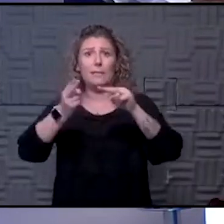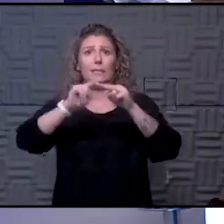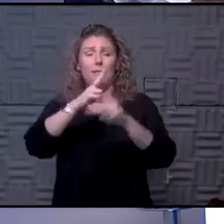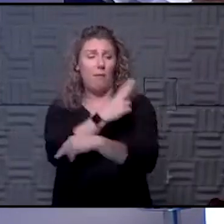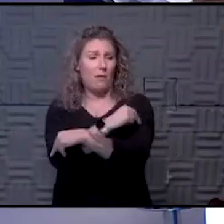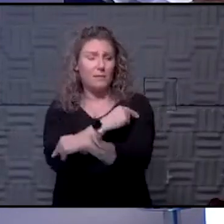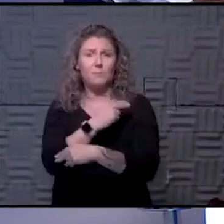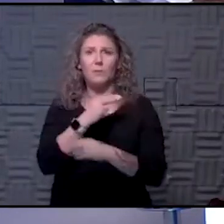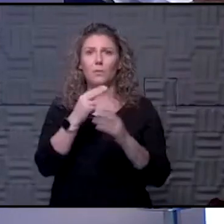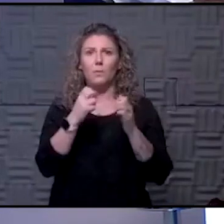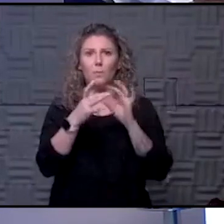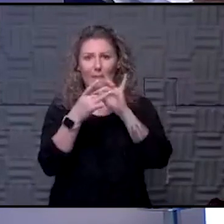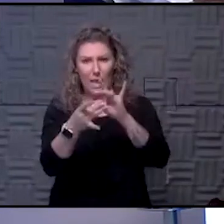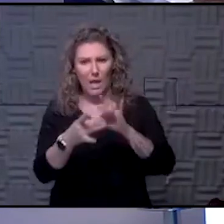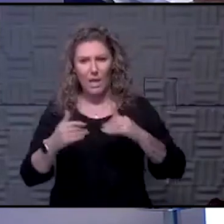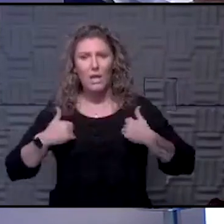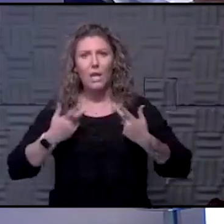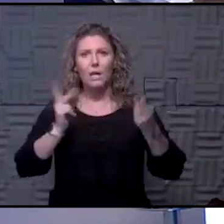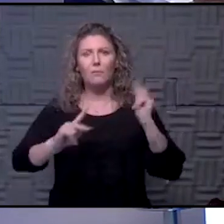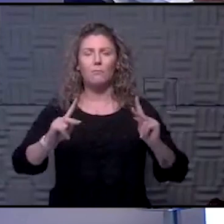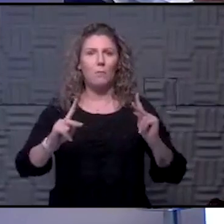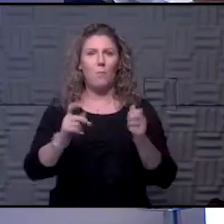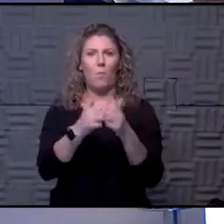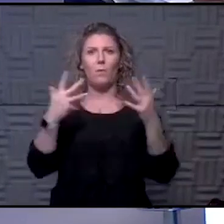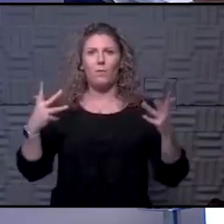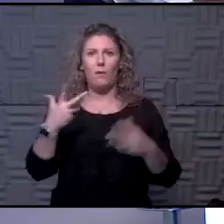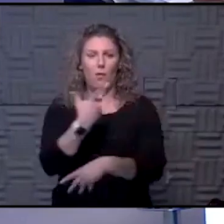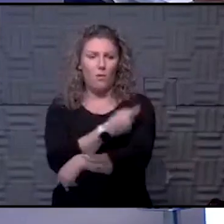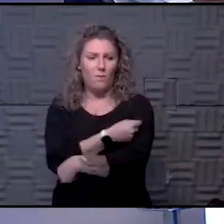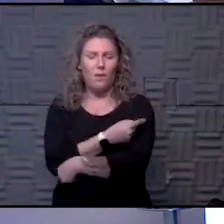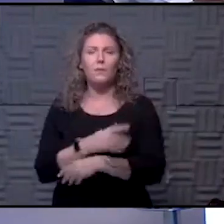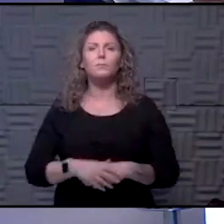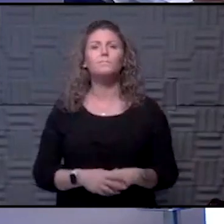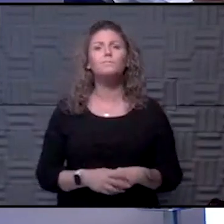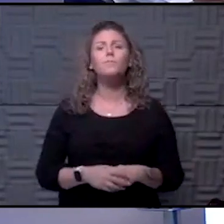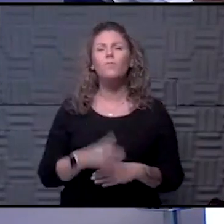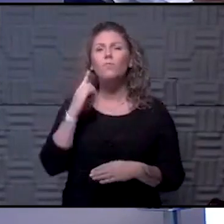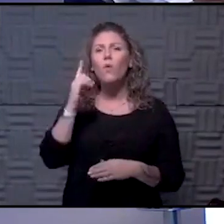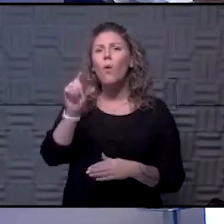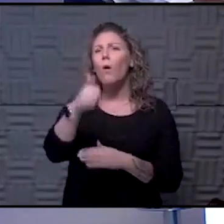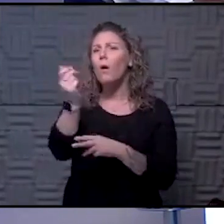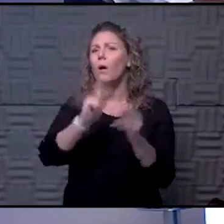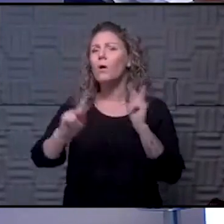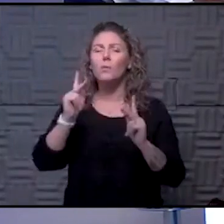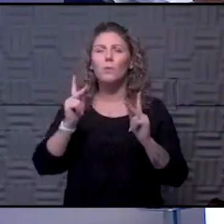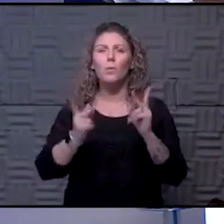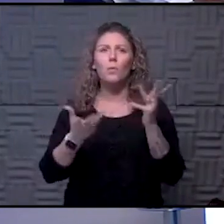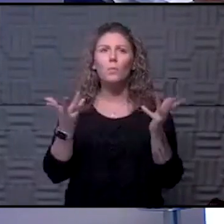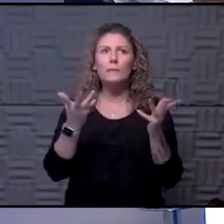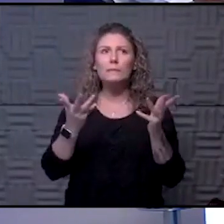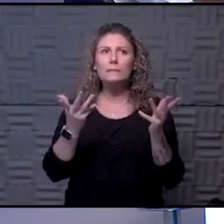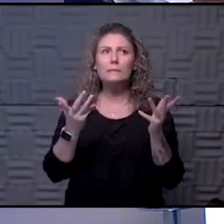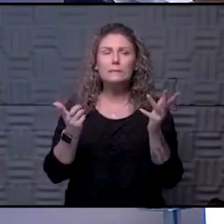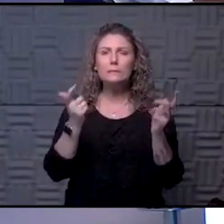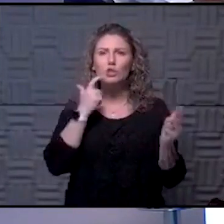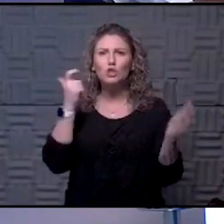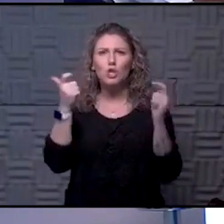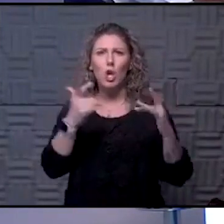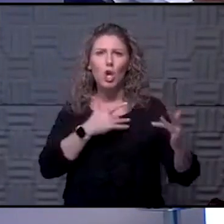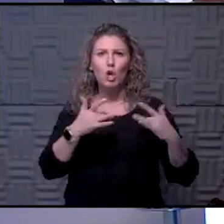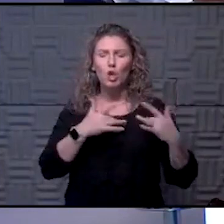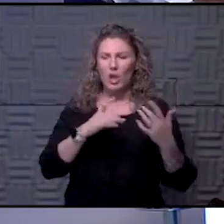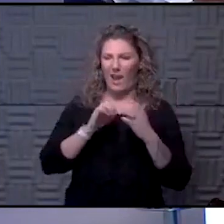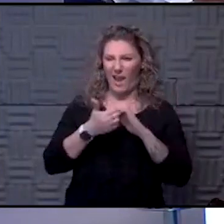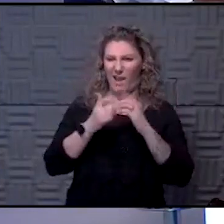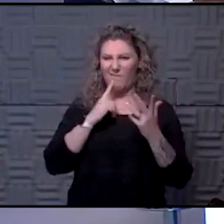especially among younger people who haven't got a vaccine. For the lay people here, what are the main concerns then? How do you take that information and